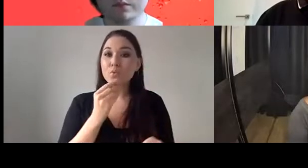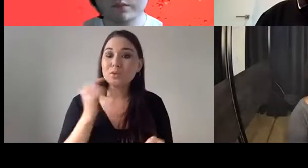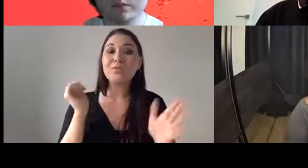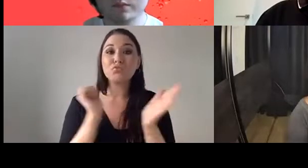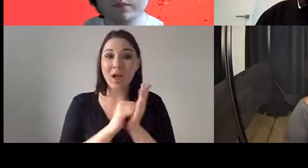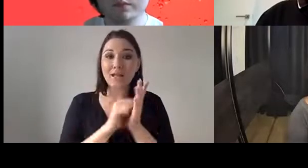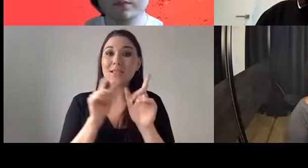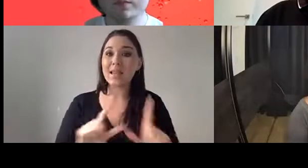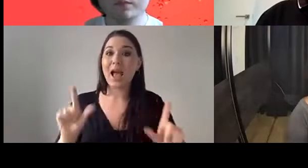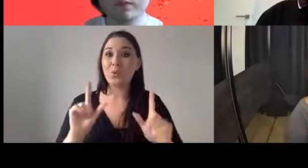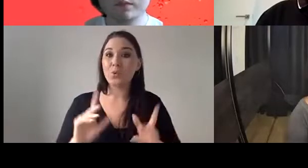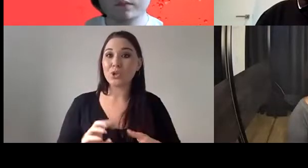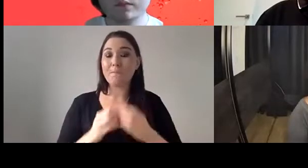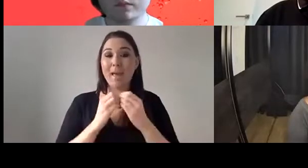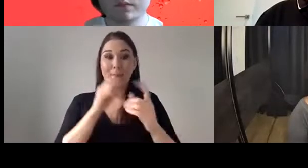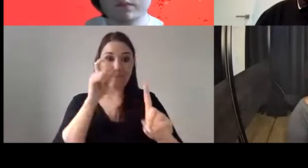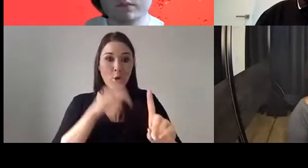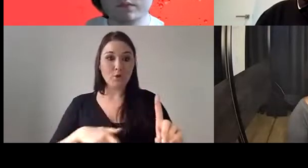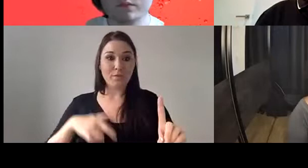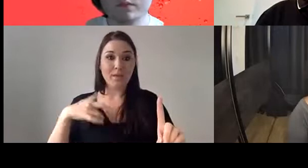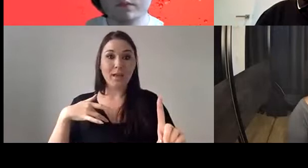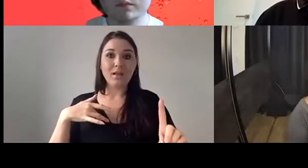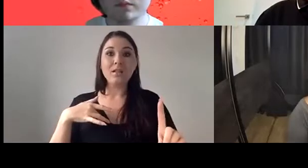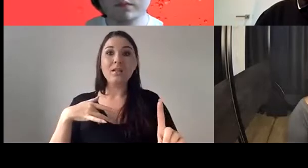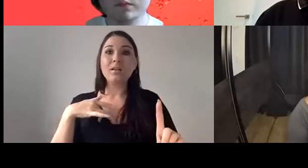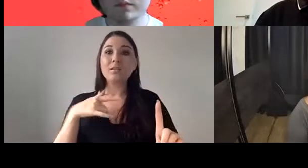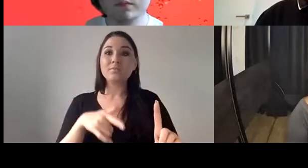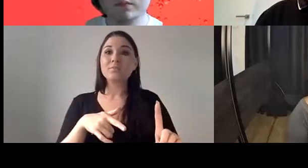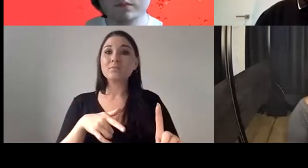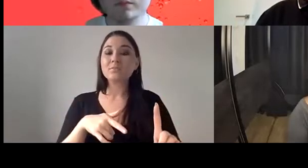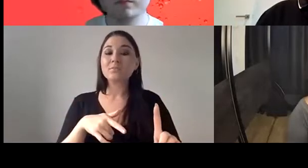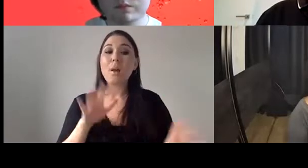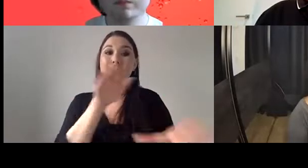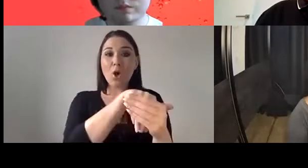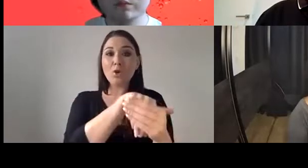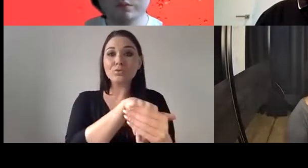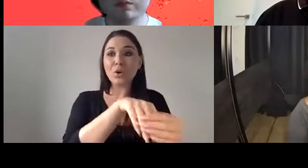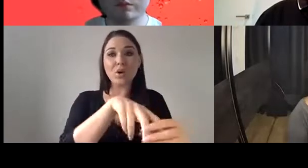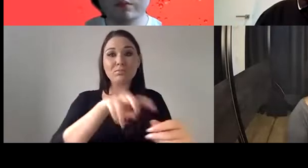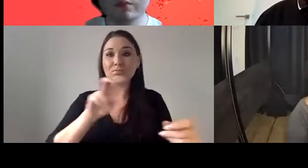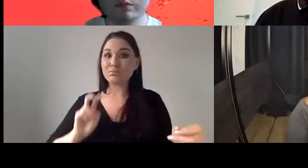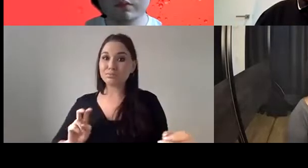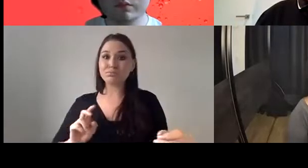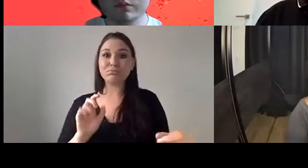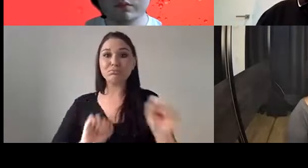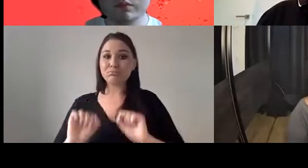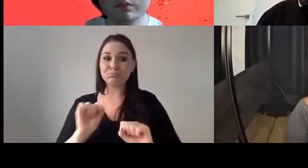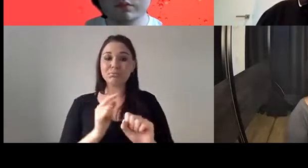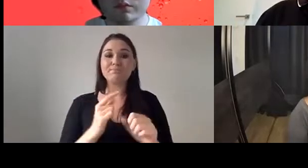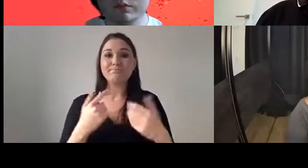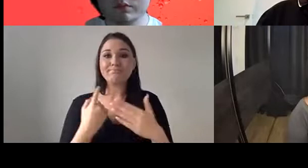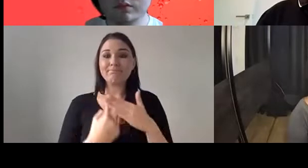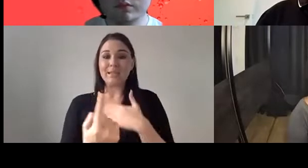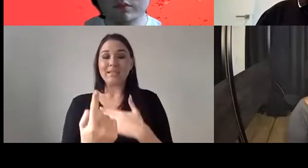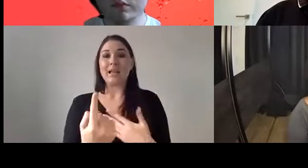can make somebody feel like they belong or they don't belong to a team or an organization. And what's